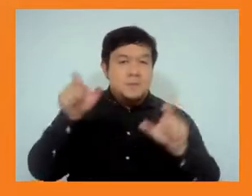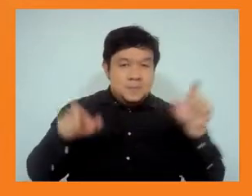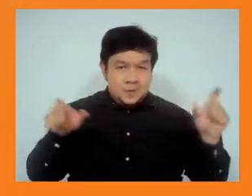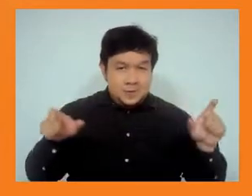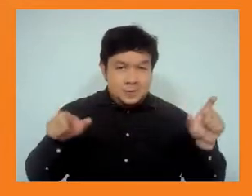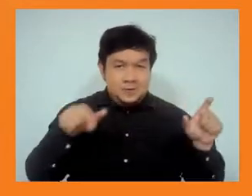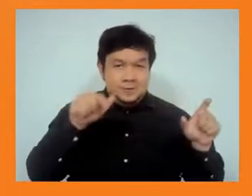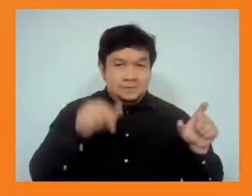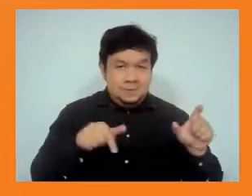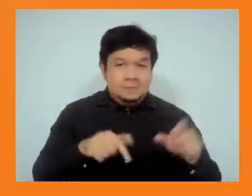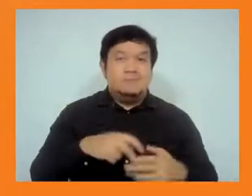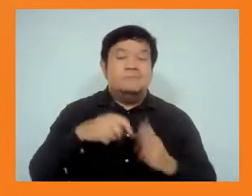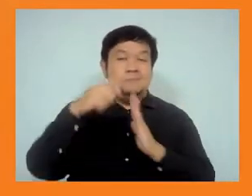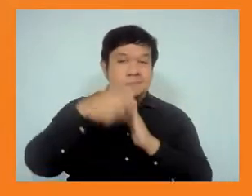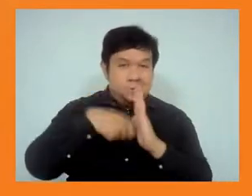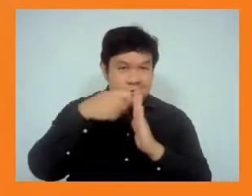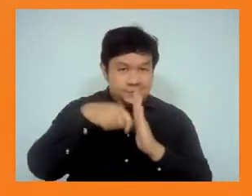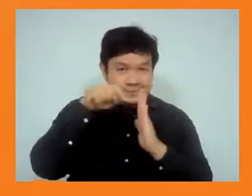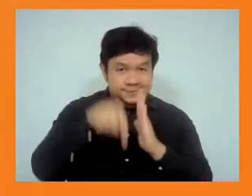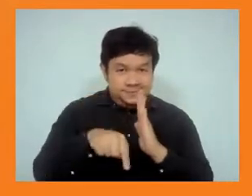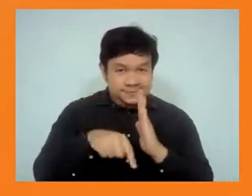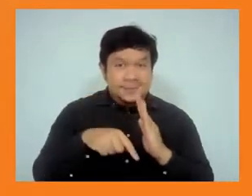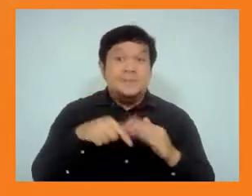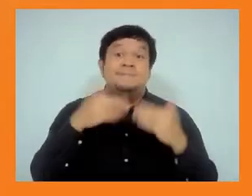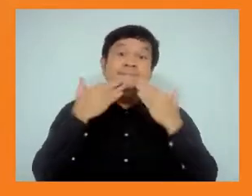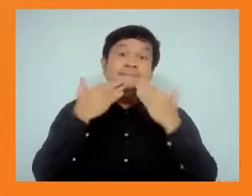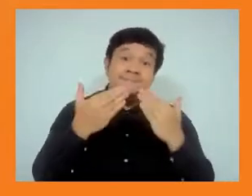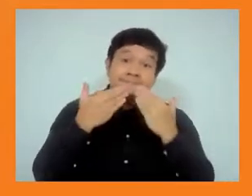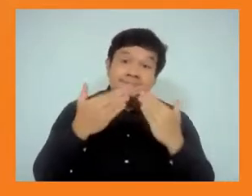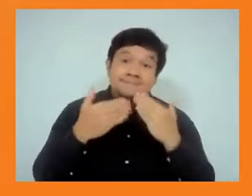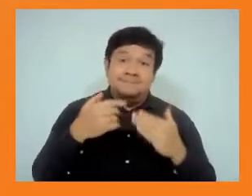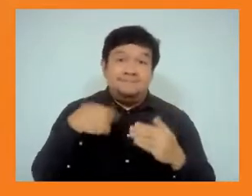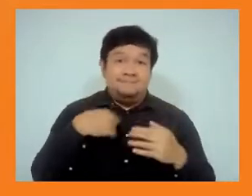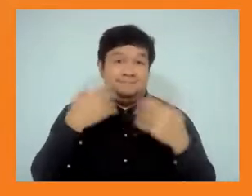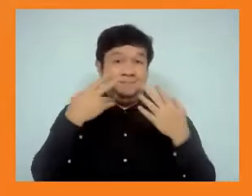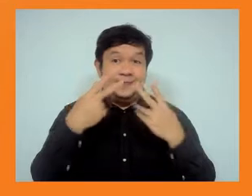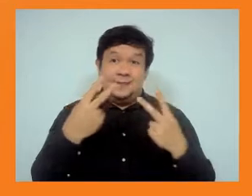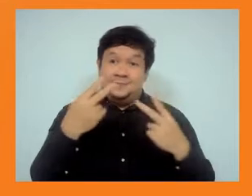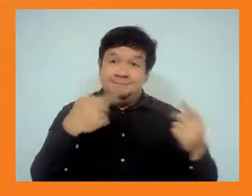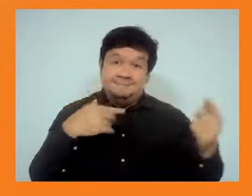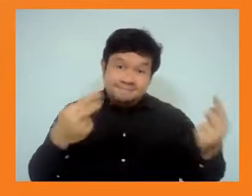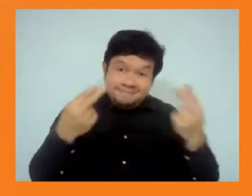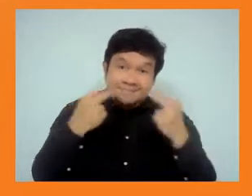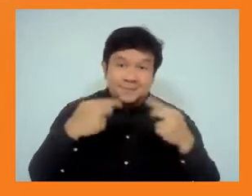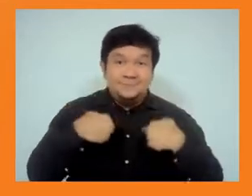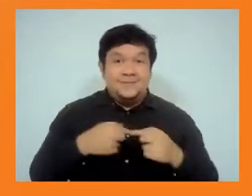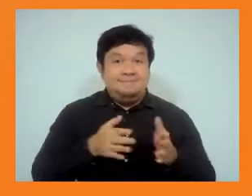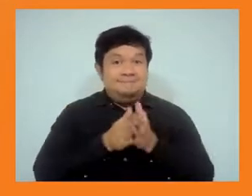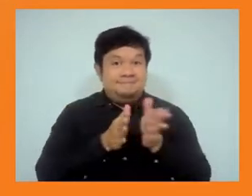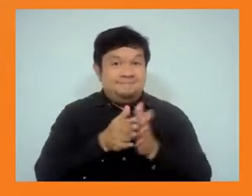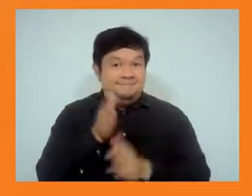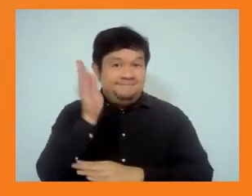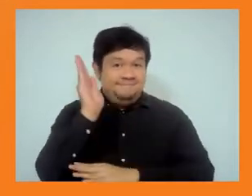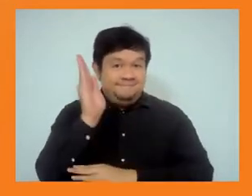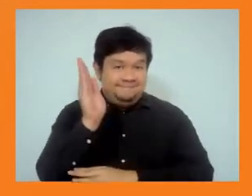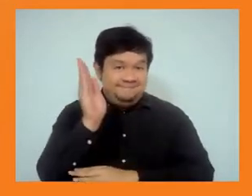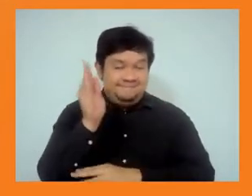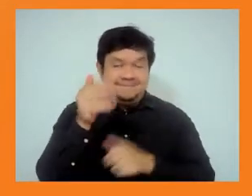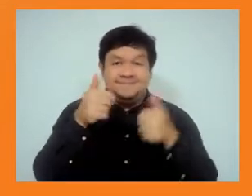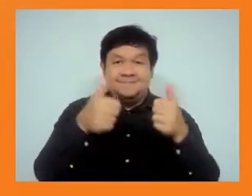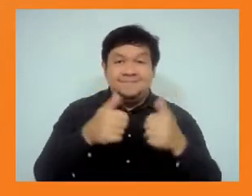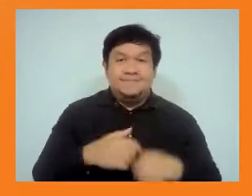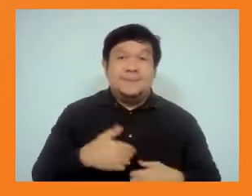conditions, building off what we had previously in our social protection strategy, as well as aligning more closely with that of